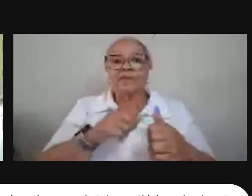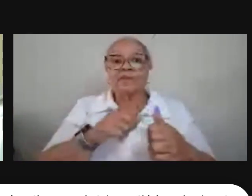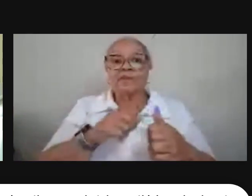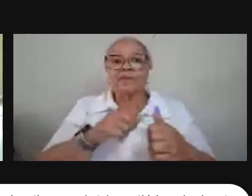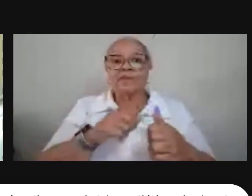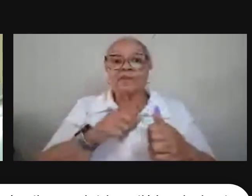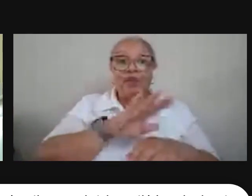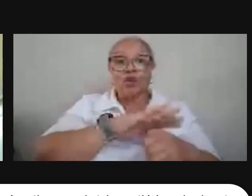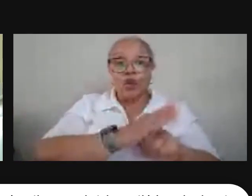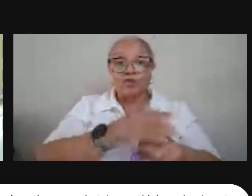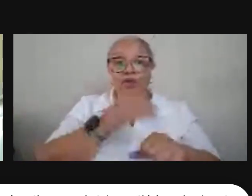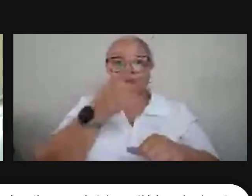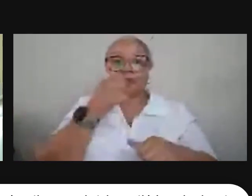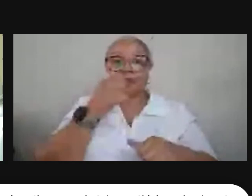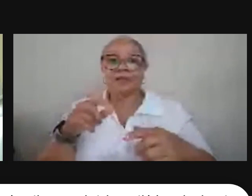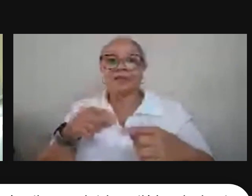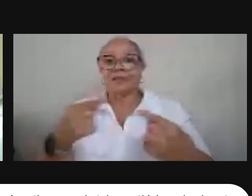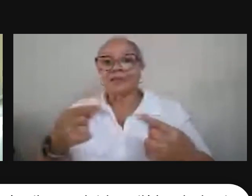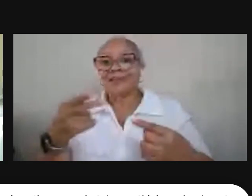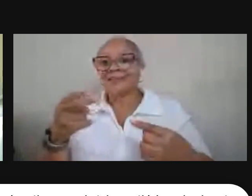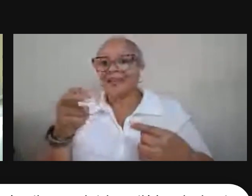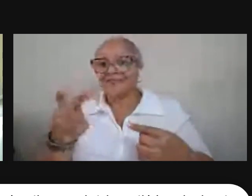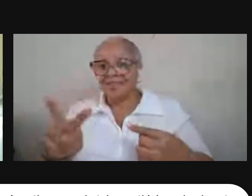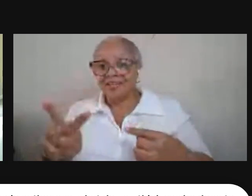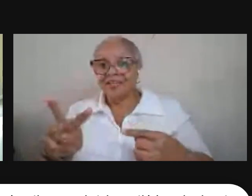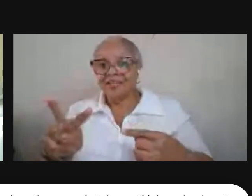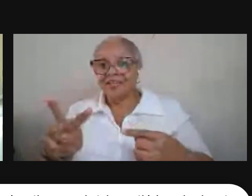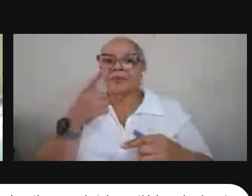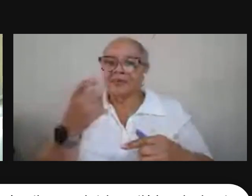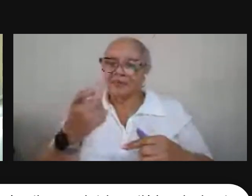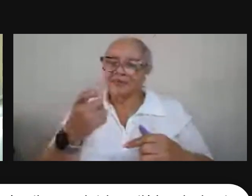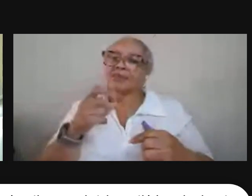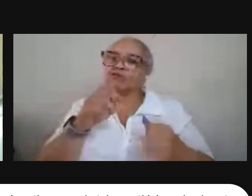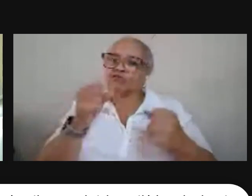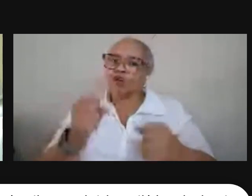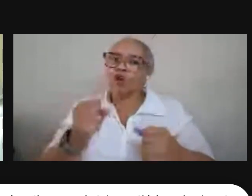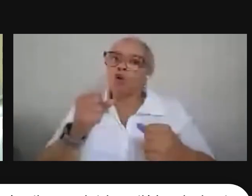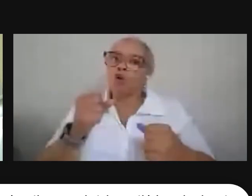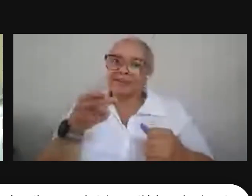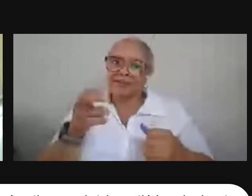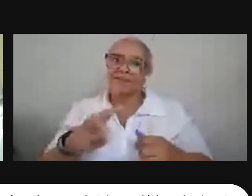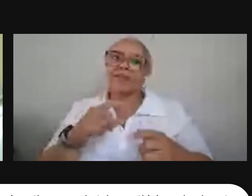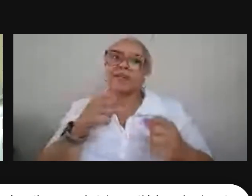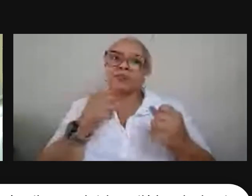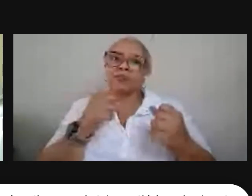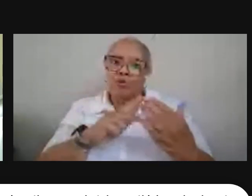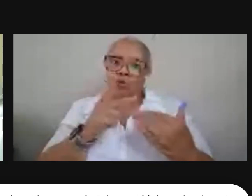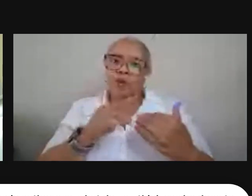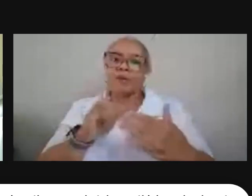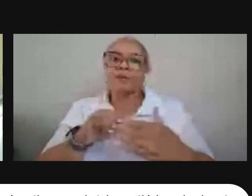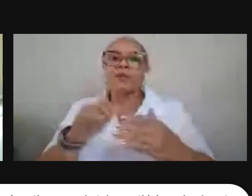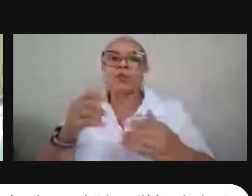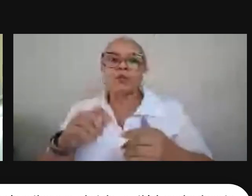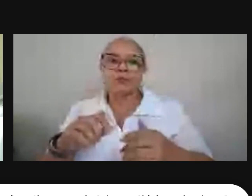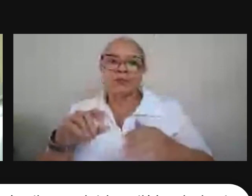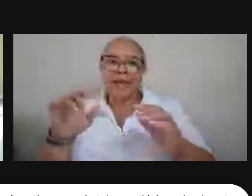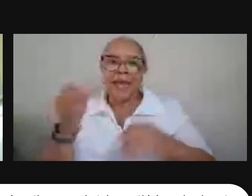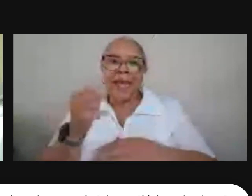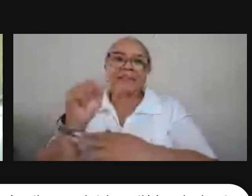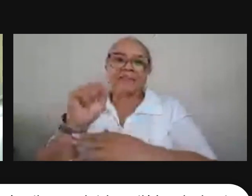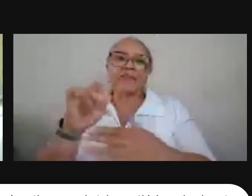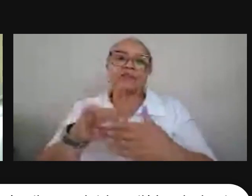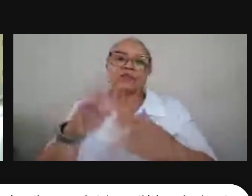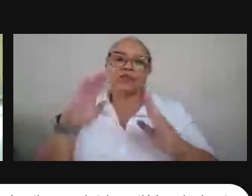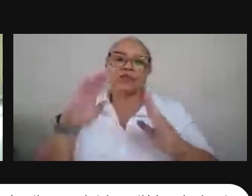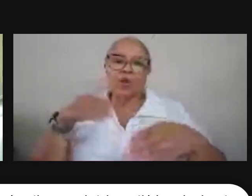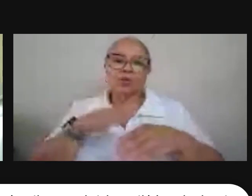how strong the HIV programs are. So activism is really important to maintain the focus on these. And